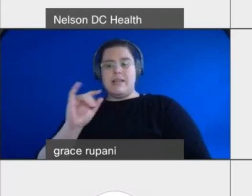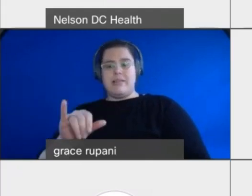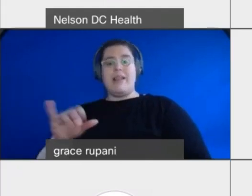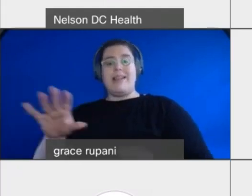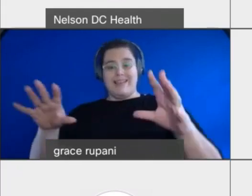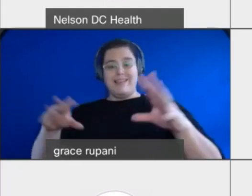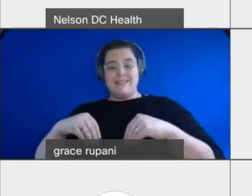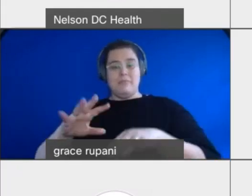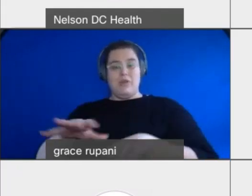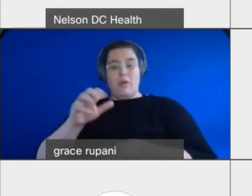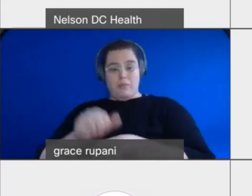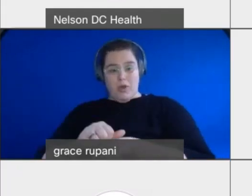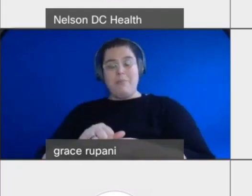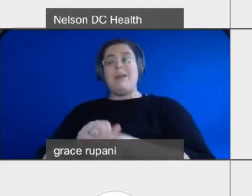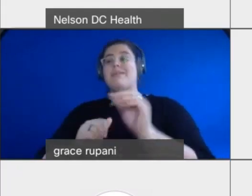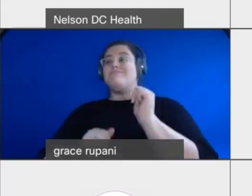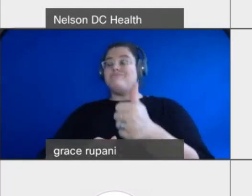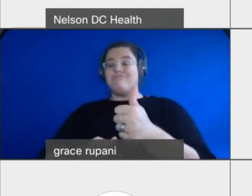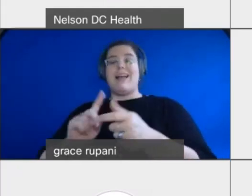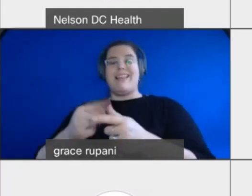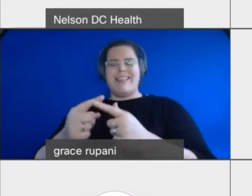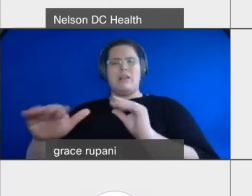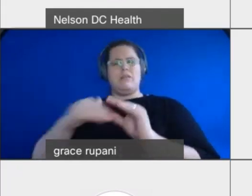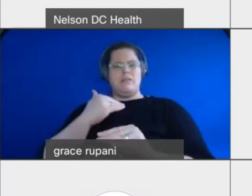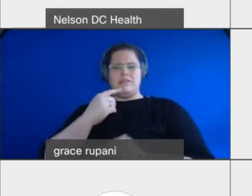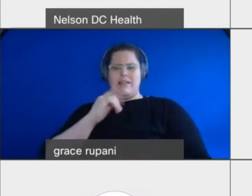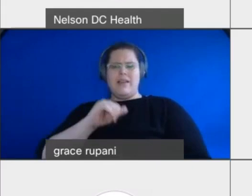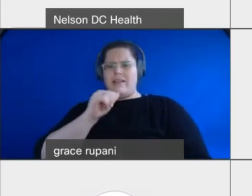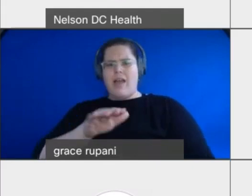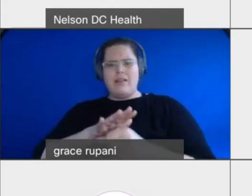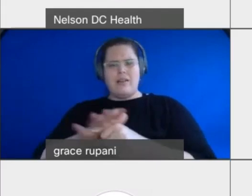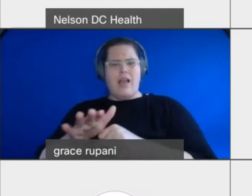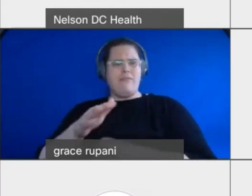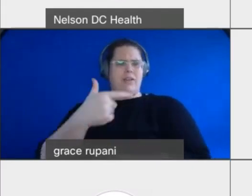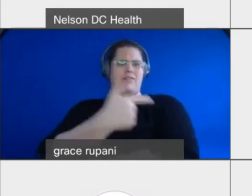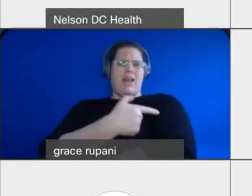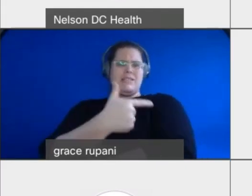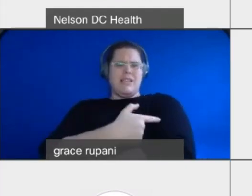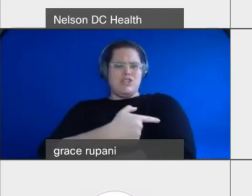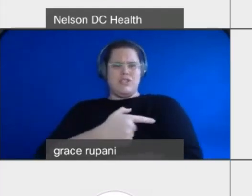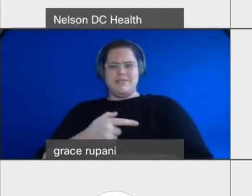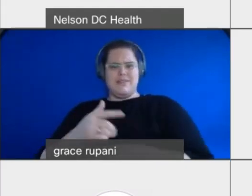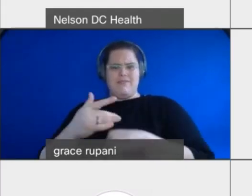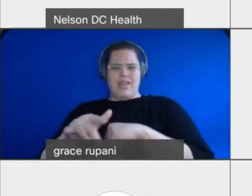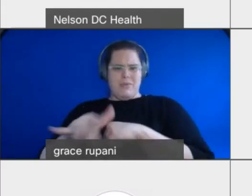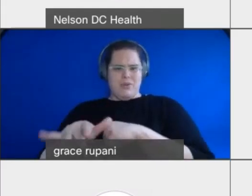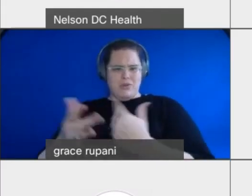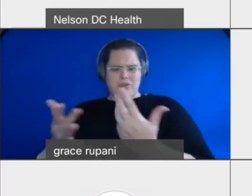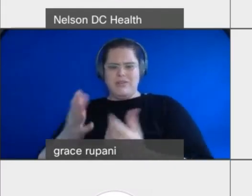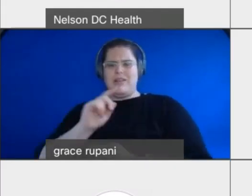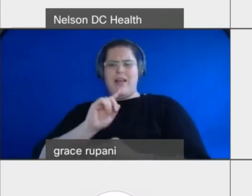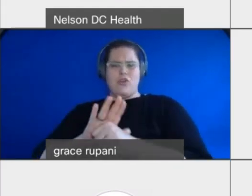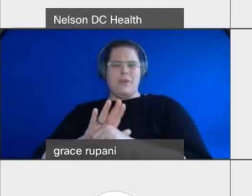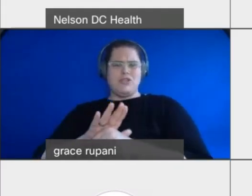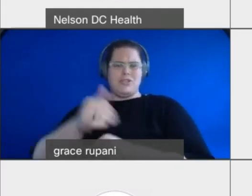then received a message, there are not enough vaccinations to fulfill this appointment booking at this site, and the confirmation was denied, and